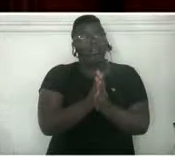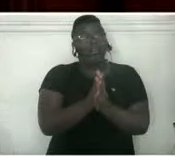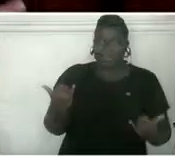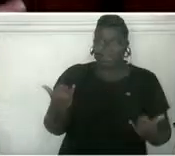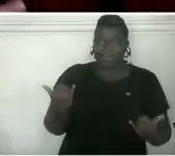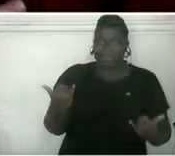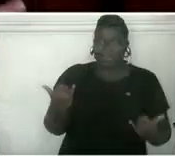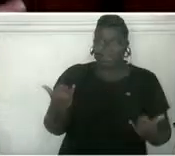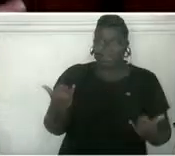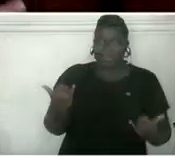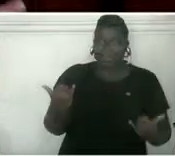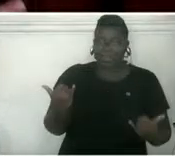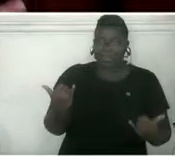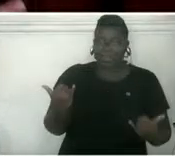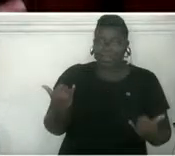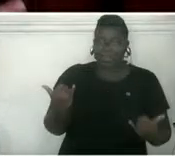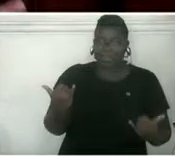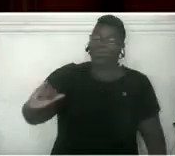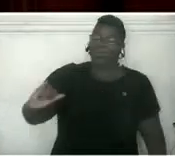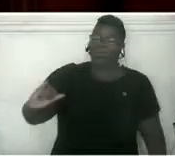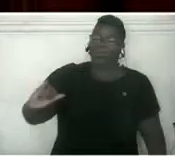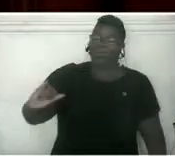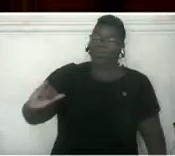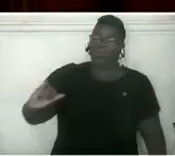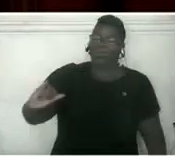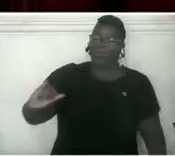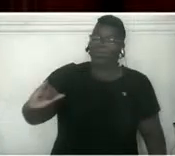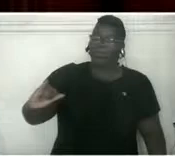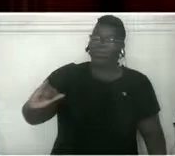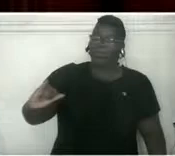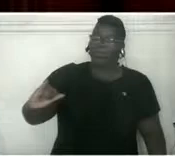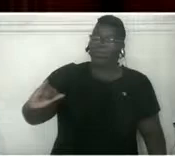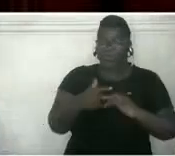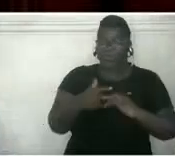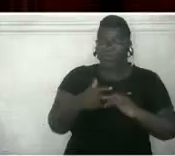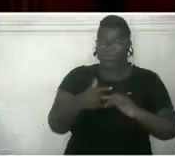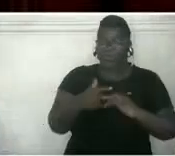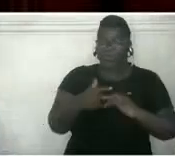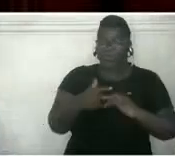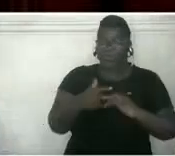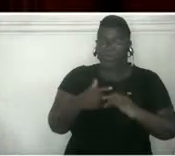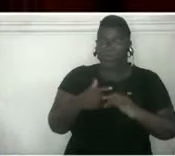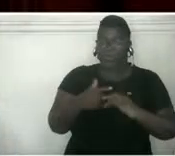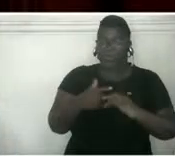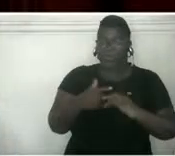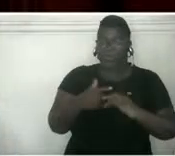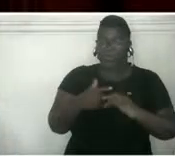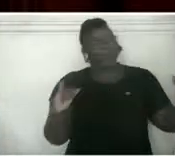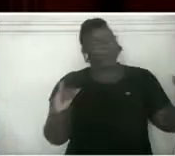from one city to the other, abathathe from one country to the other.